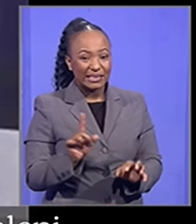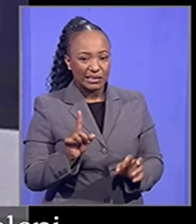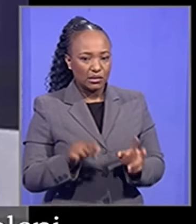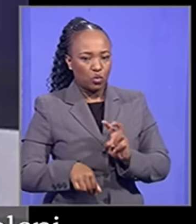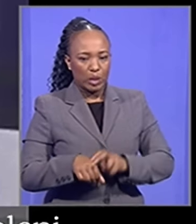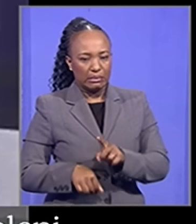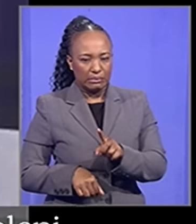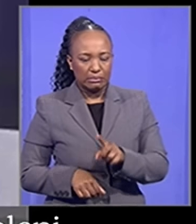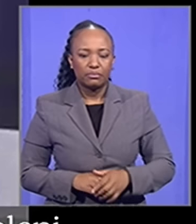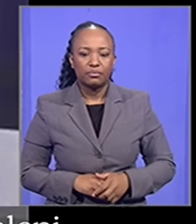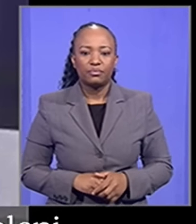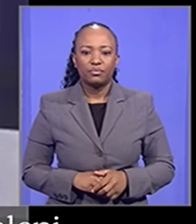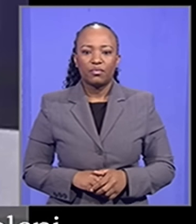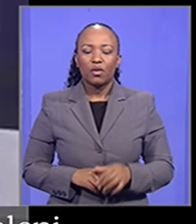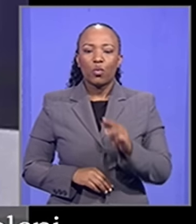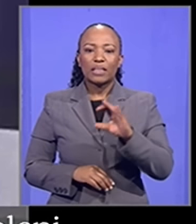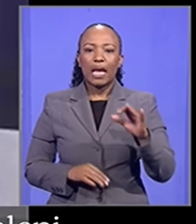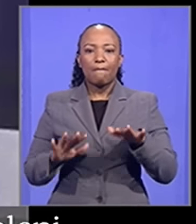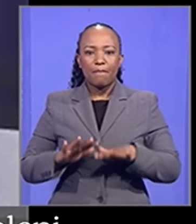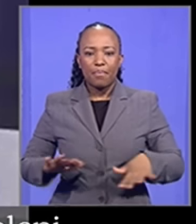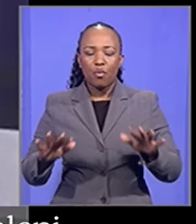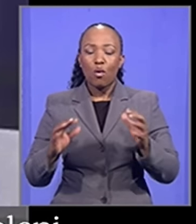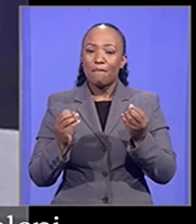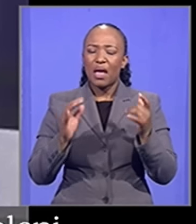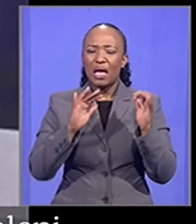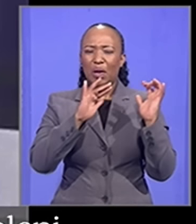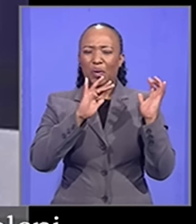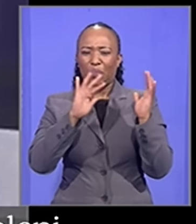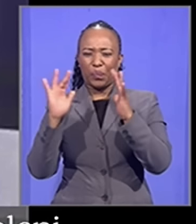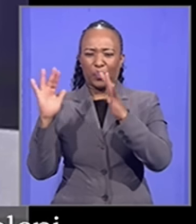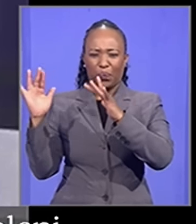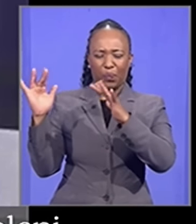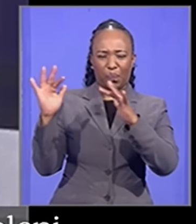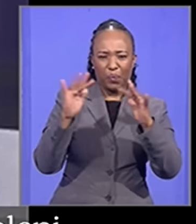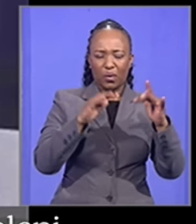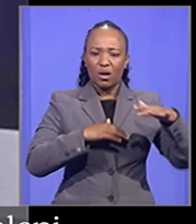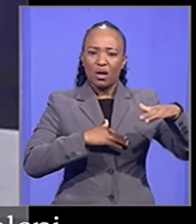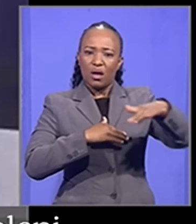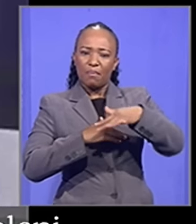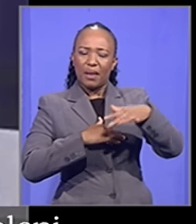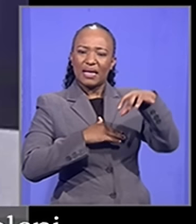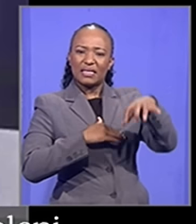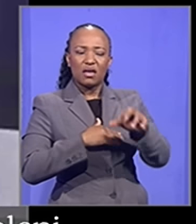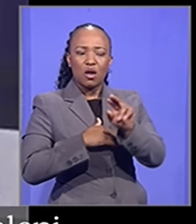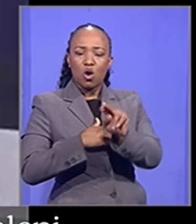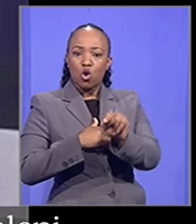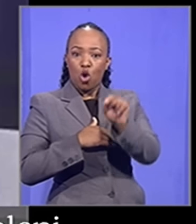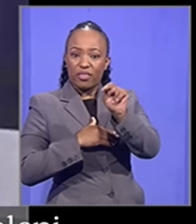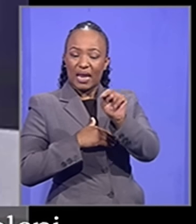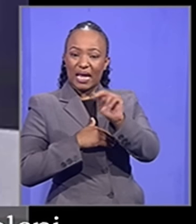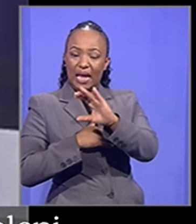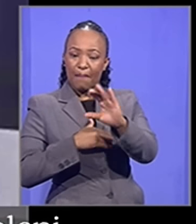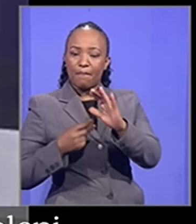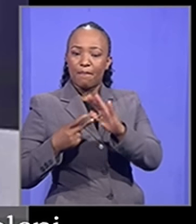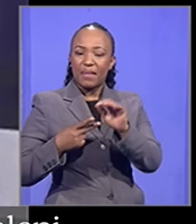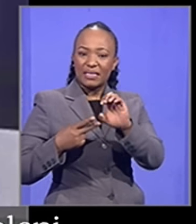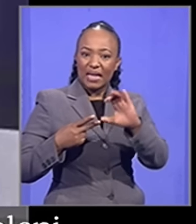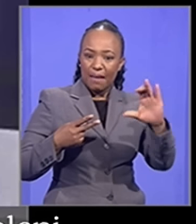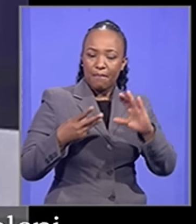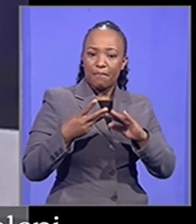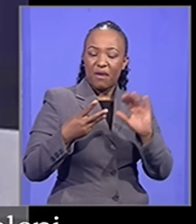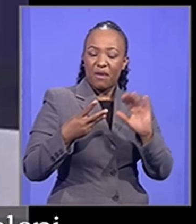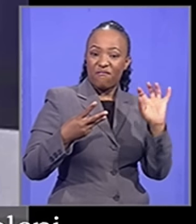a tlisa dipula fela di tlile le moya o montši o fetela diplekeng tsa wela Northern Cape, Eastern Cape lo e fitlhela Free State